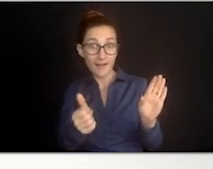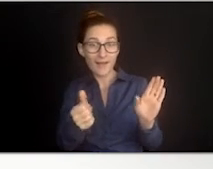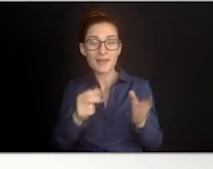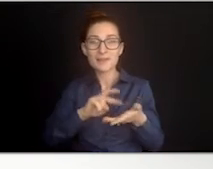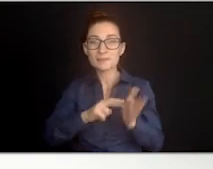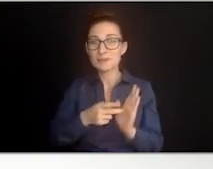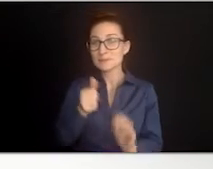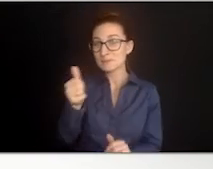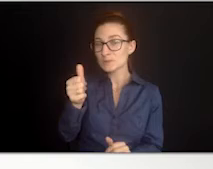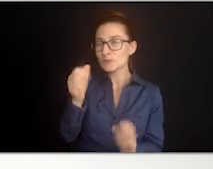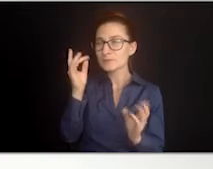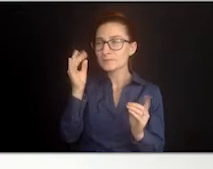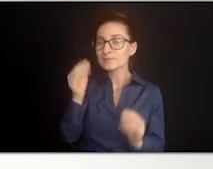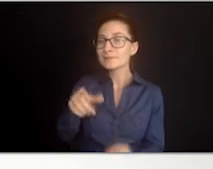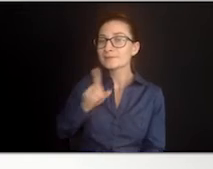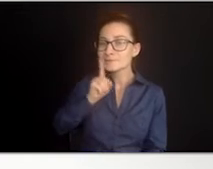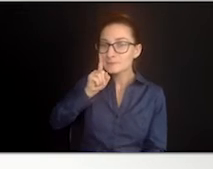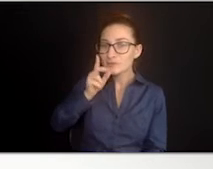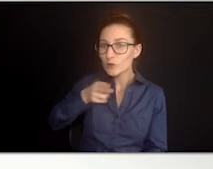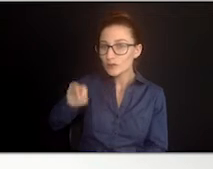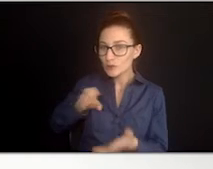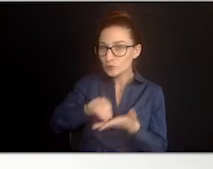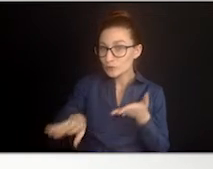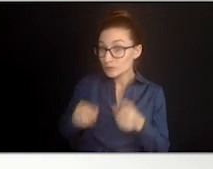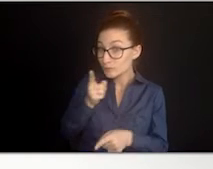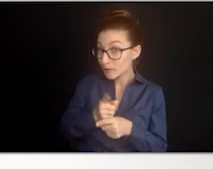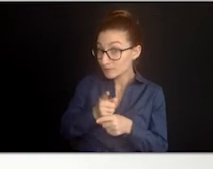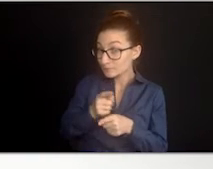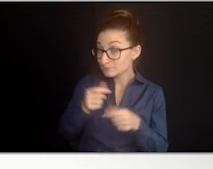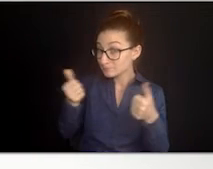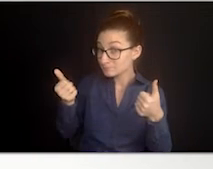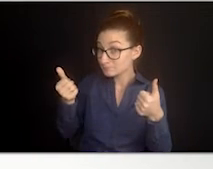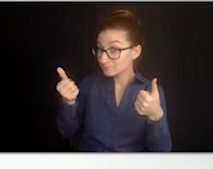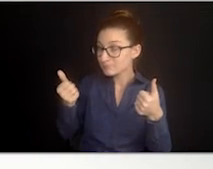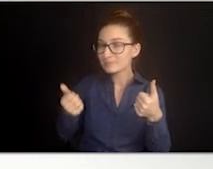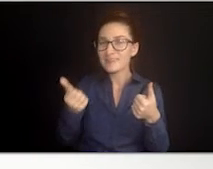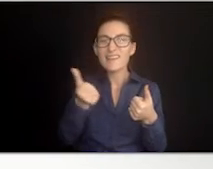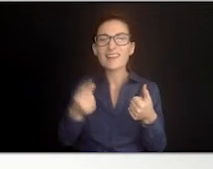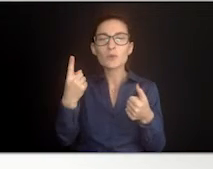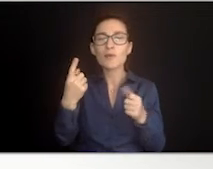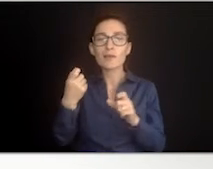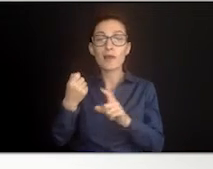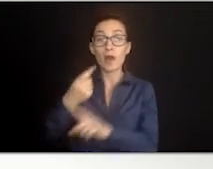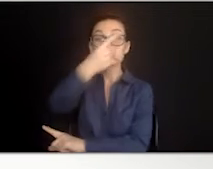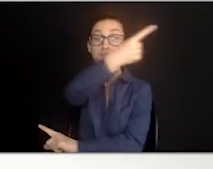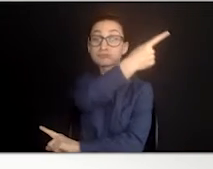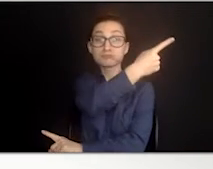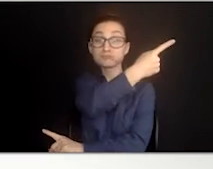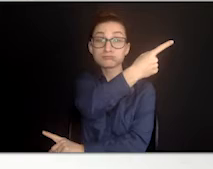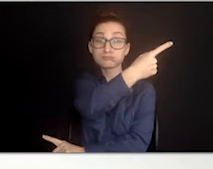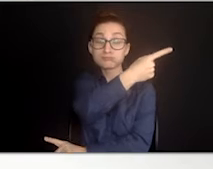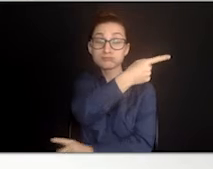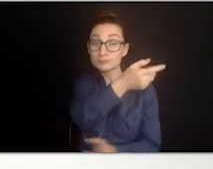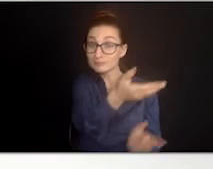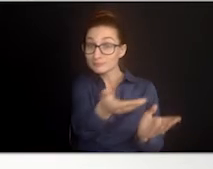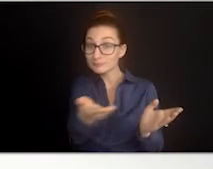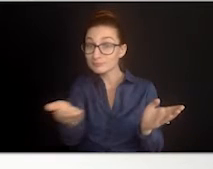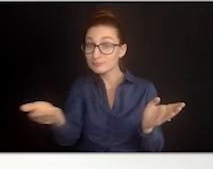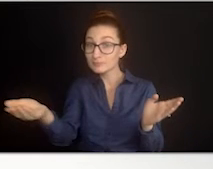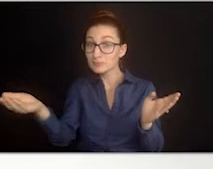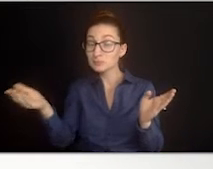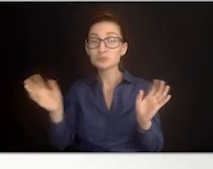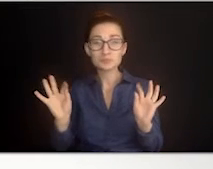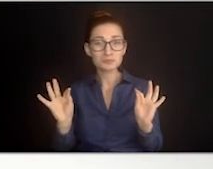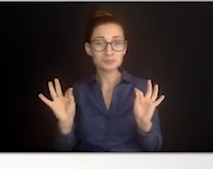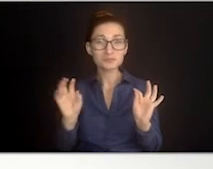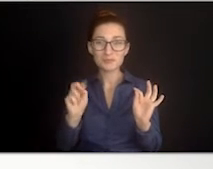thinking in terms of children who are deaf and hard of hearing. Am I correct? Anybody, any outliers? Any?